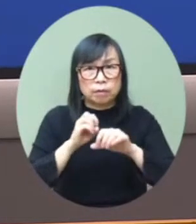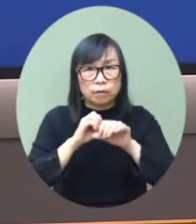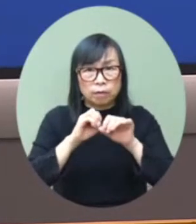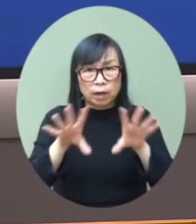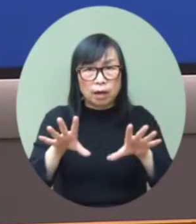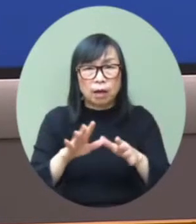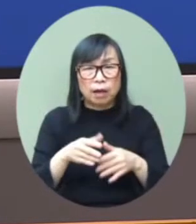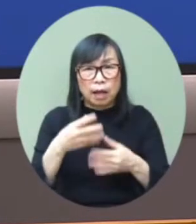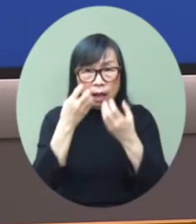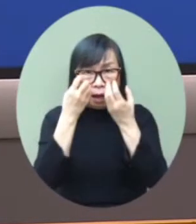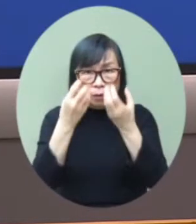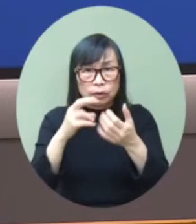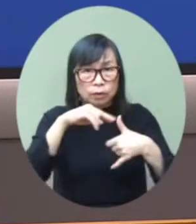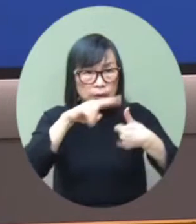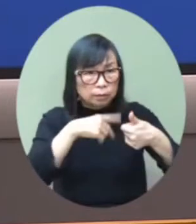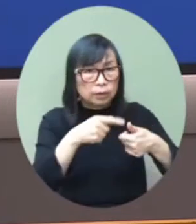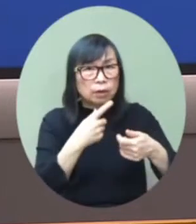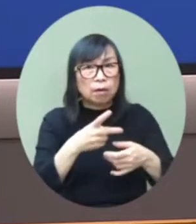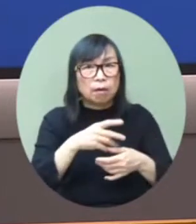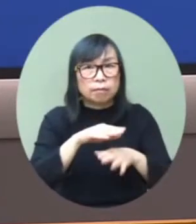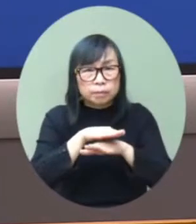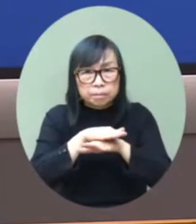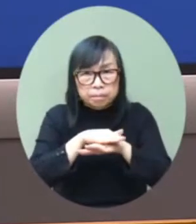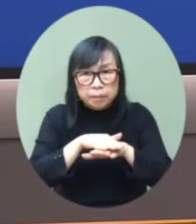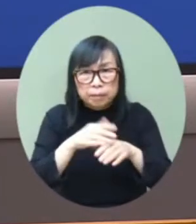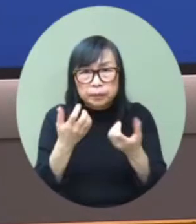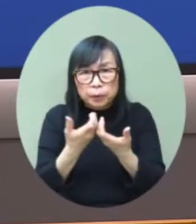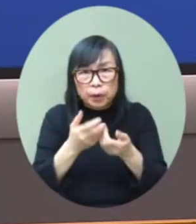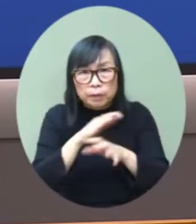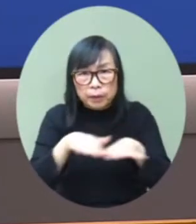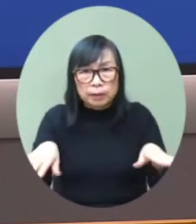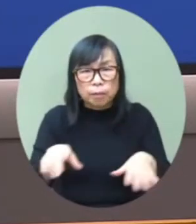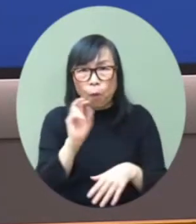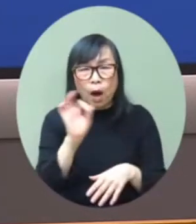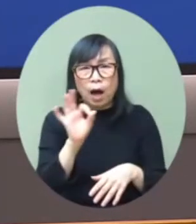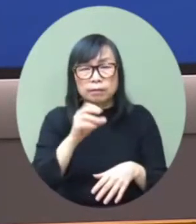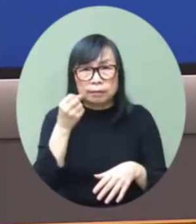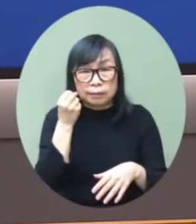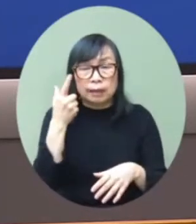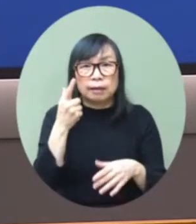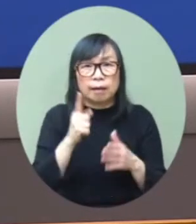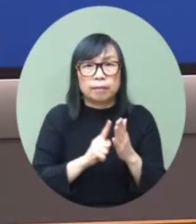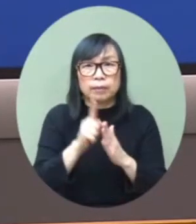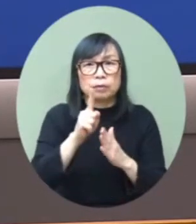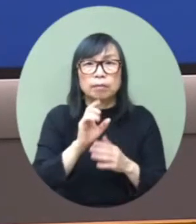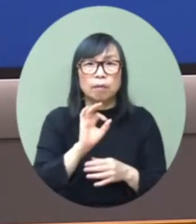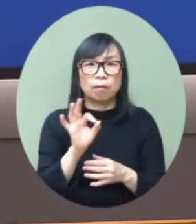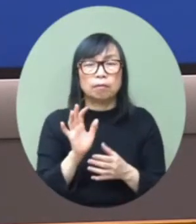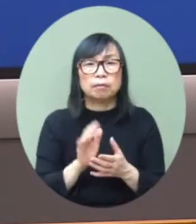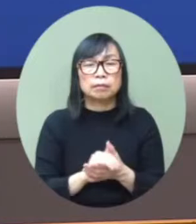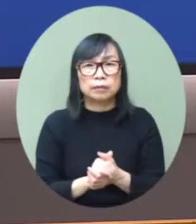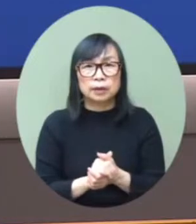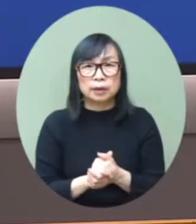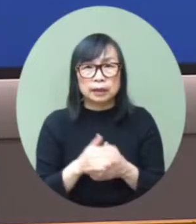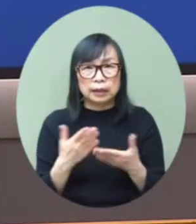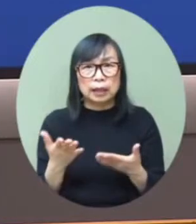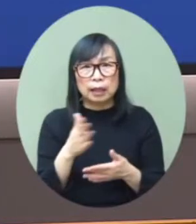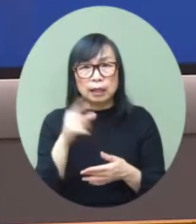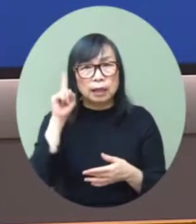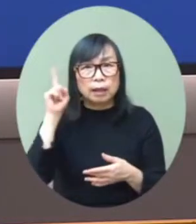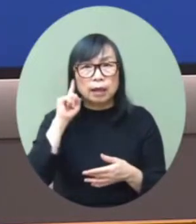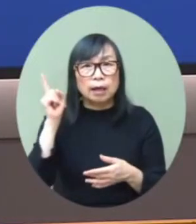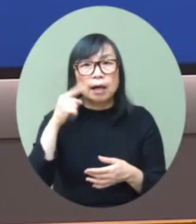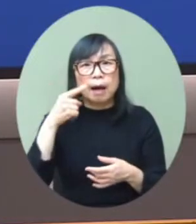Since the relaunch, the restart of the CTNs, we see that the number of tests are quite